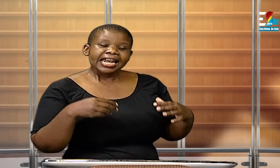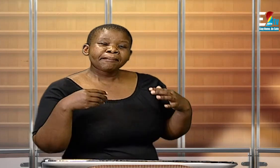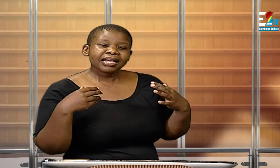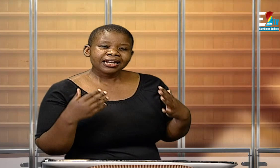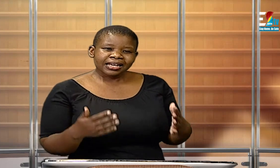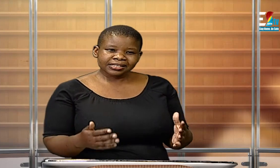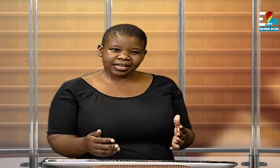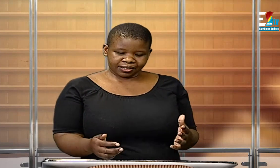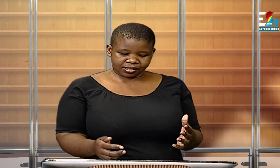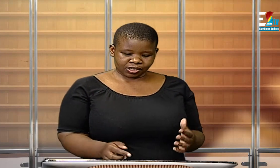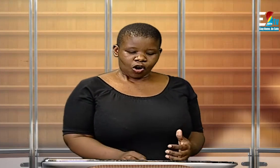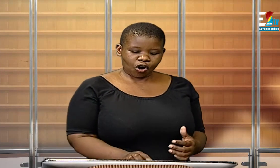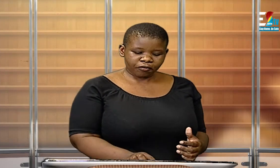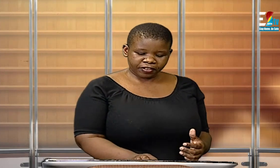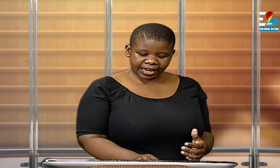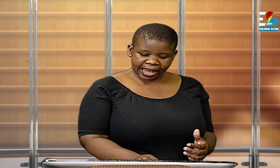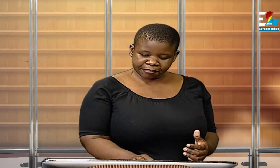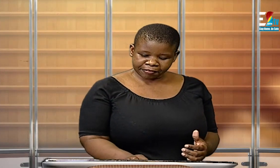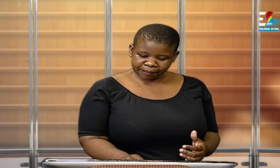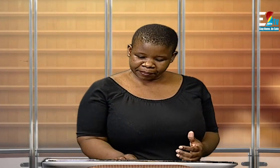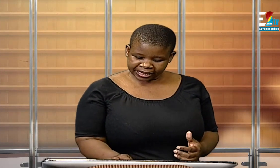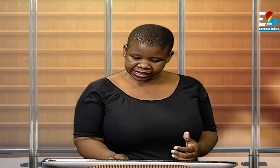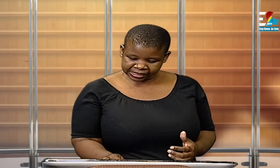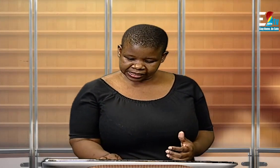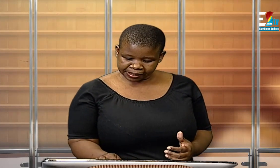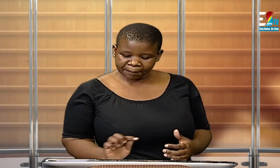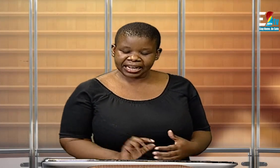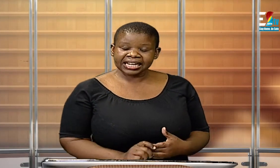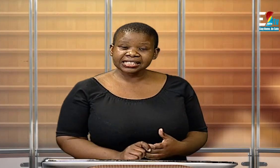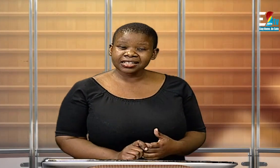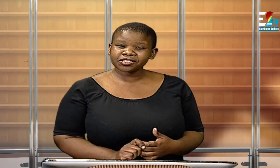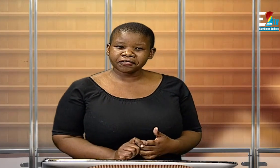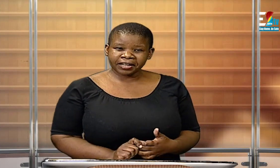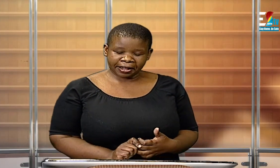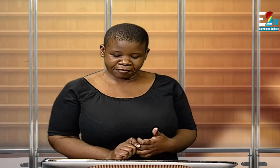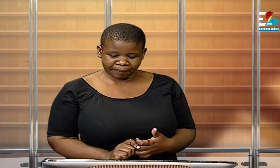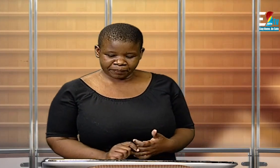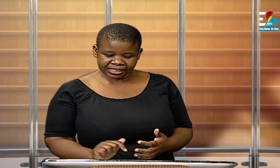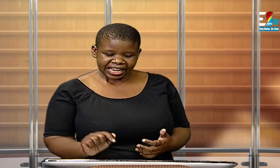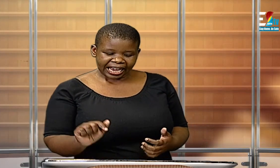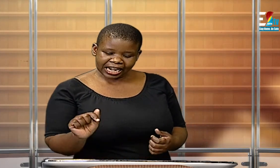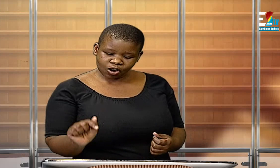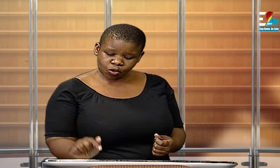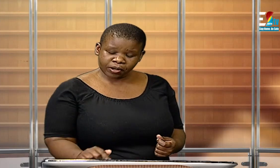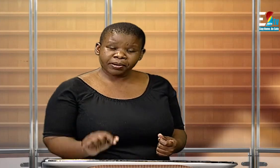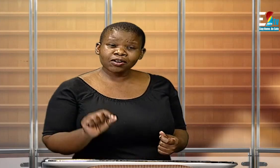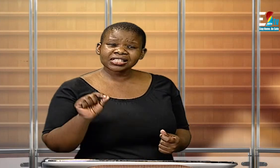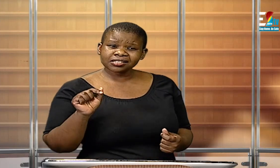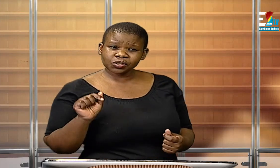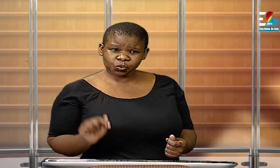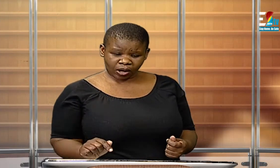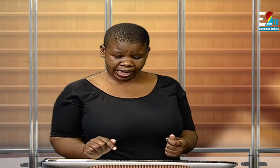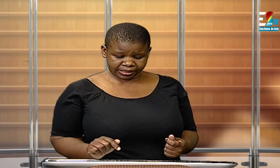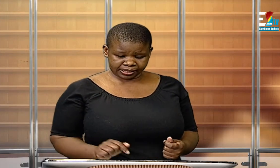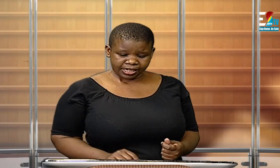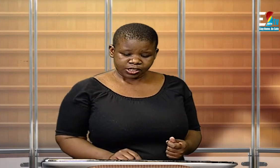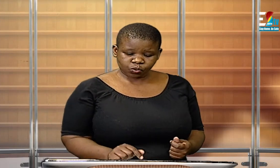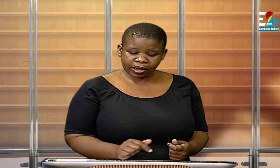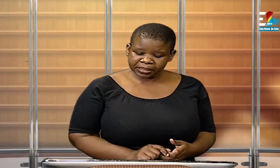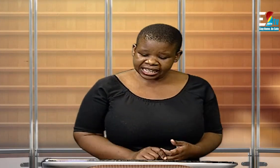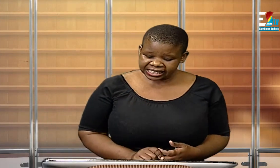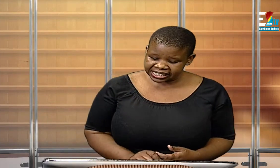mfundzi lama letters of the alphabet sithi ma letters of the alphabet ngalelo lwimi